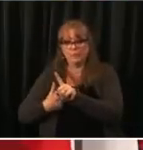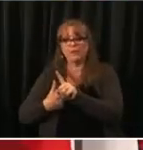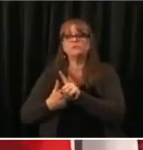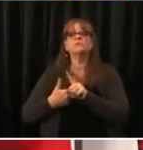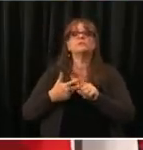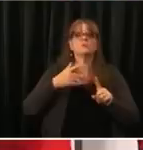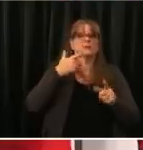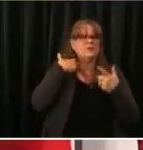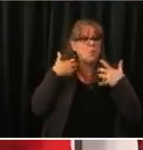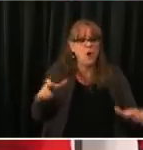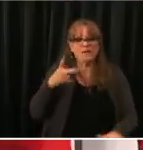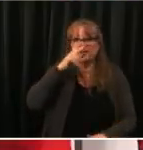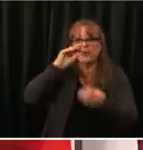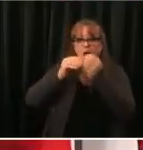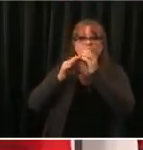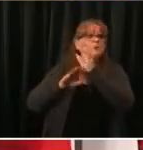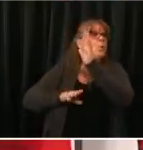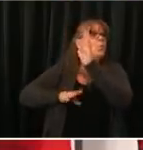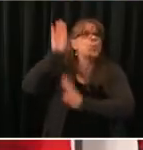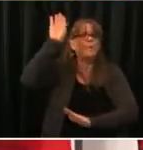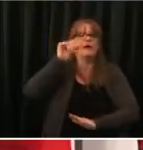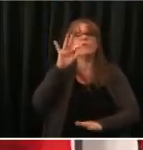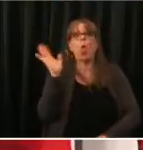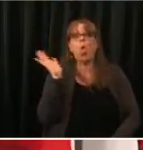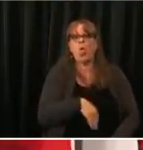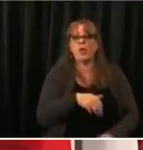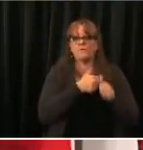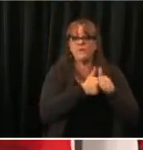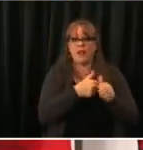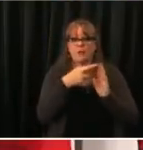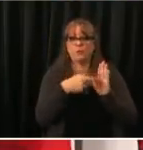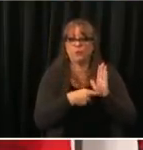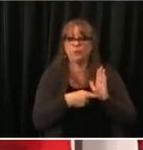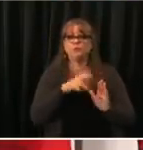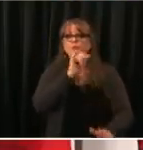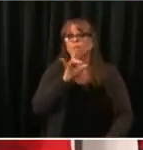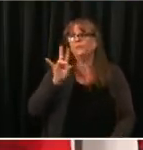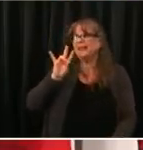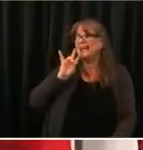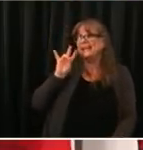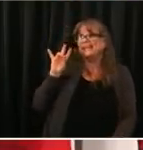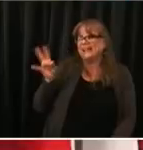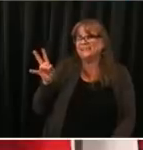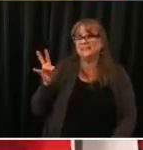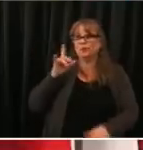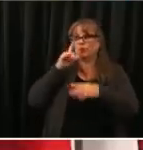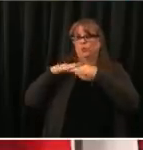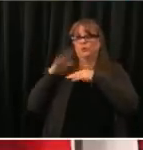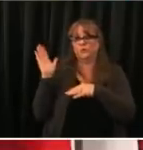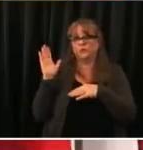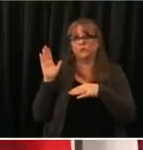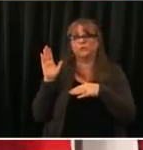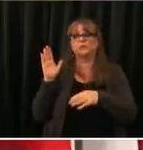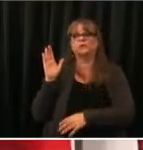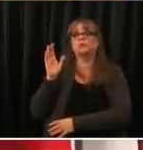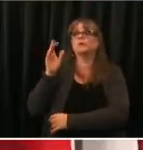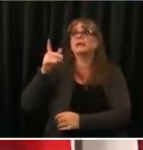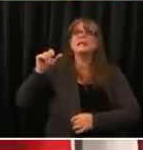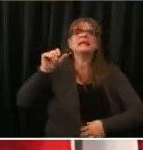so key to protect people age 70 and up is, of course, yes, people are getting it today. It is in our communities. But if, God forbid, there's another spike